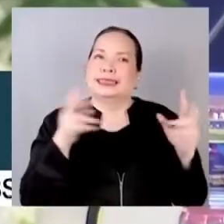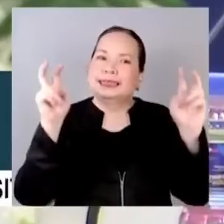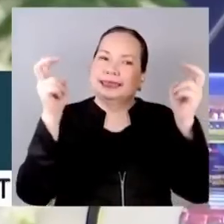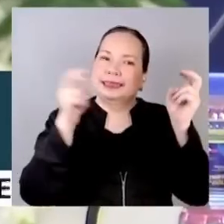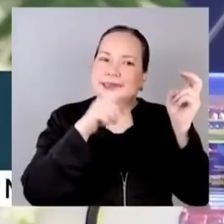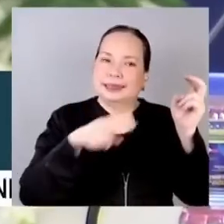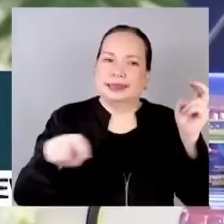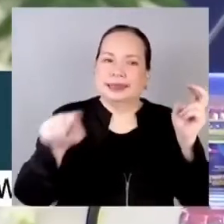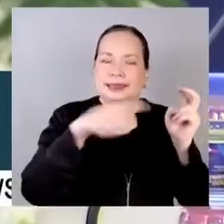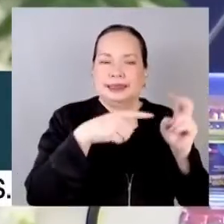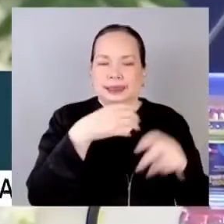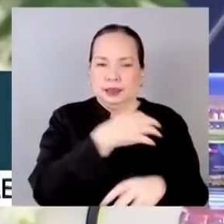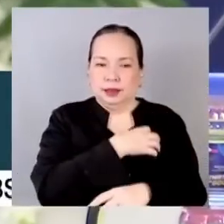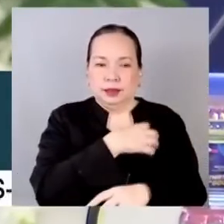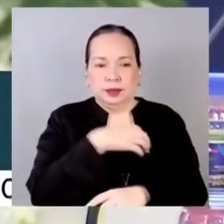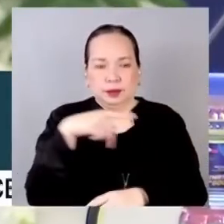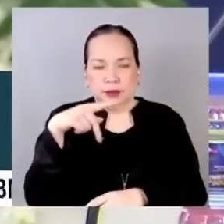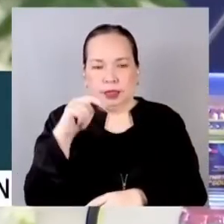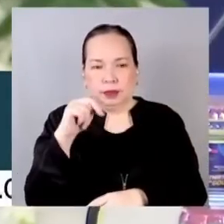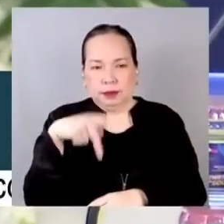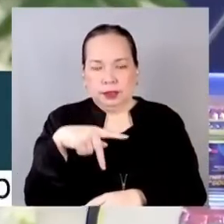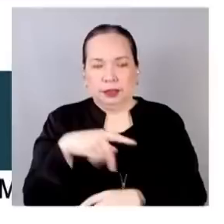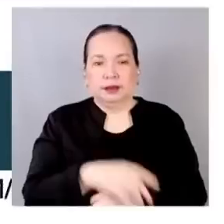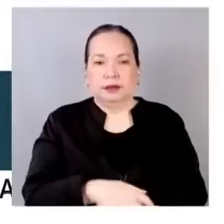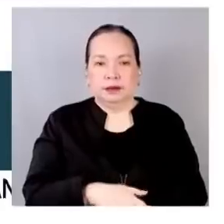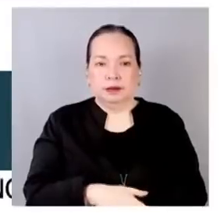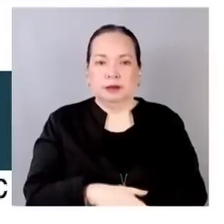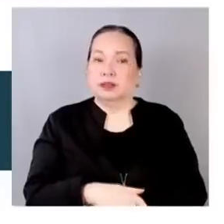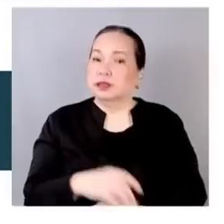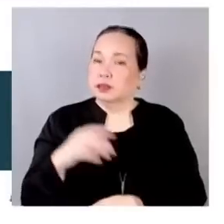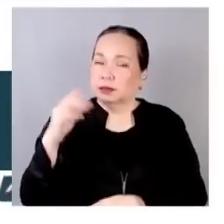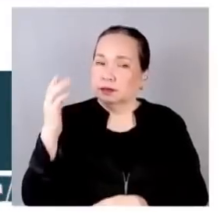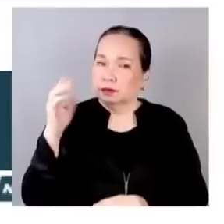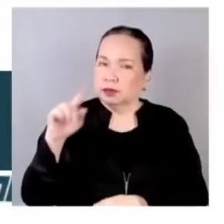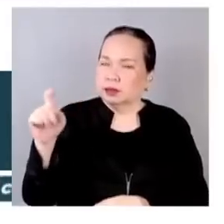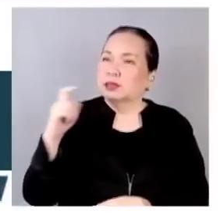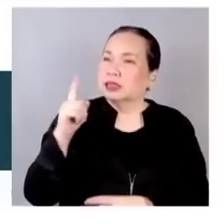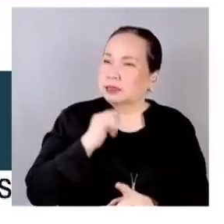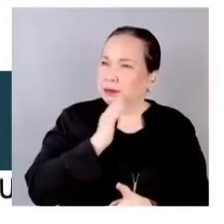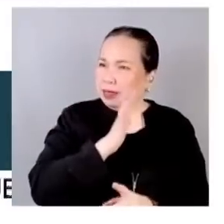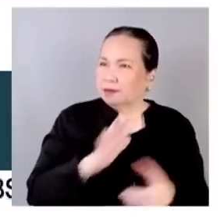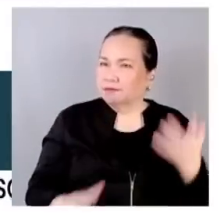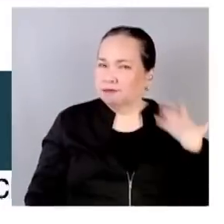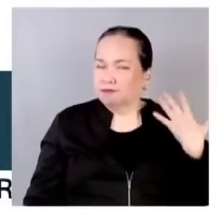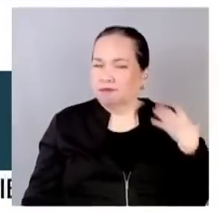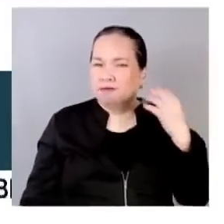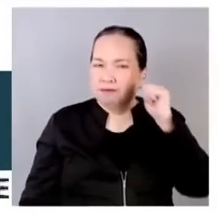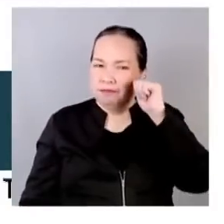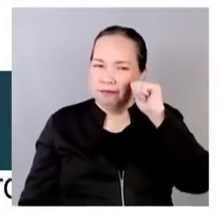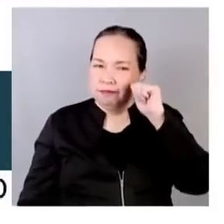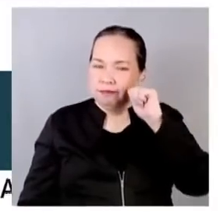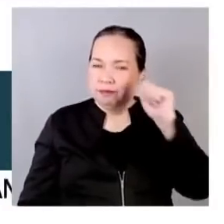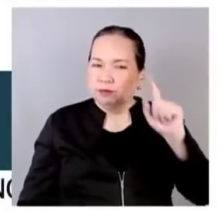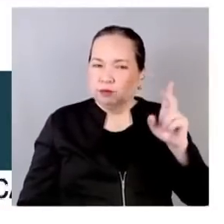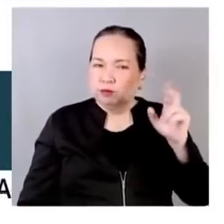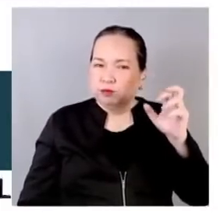over the PNP. For me, and finally, you have what General Azurin is saying. You have what Secretary Abalos is saying. Between